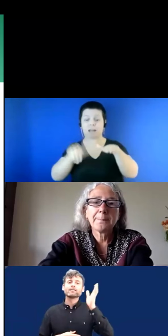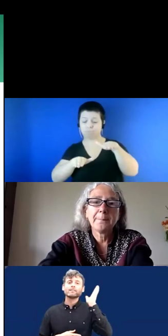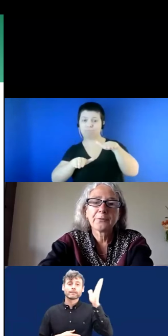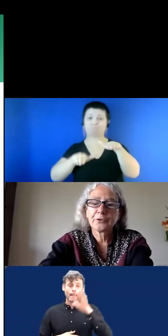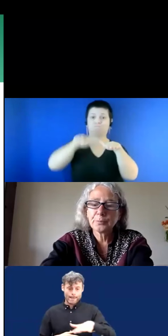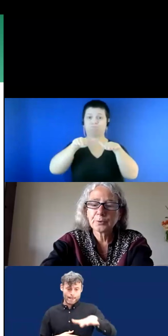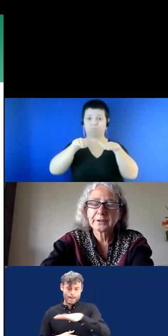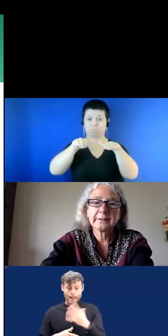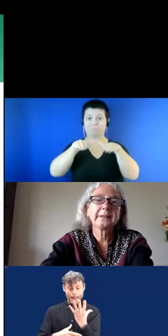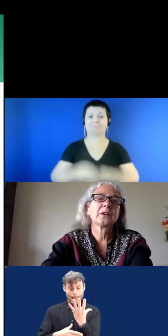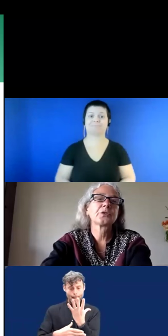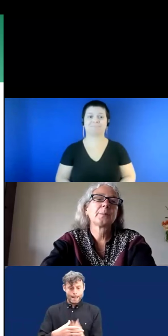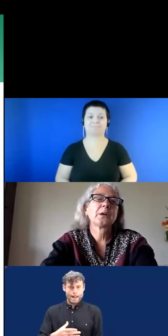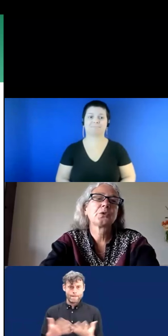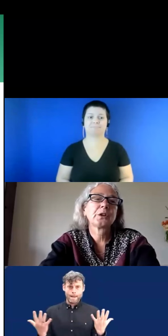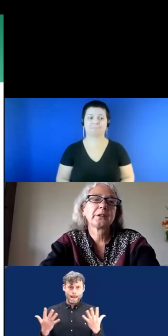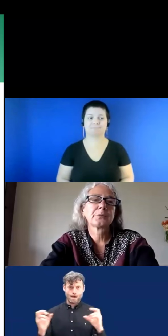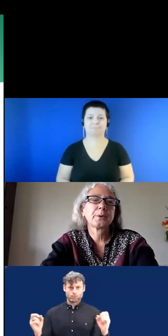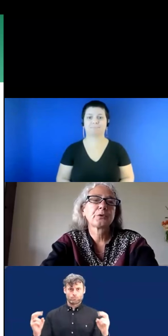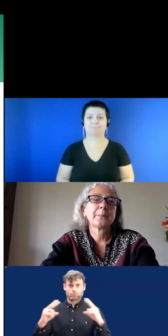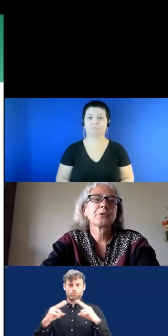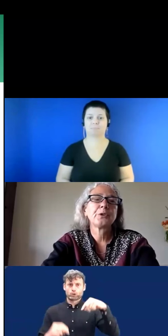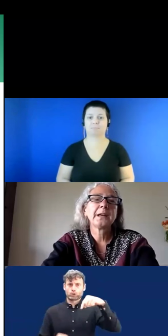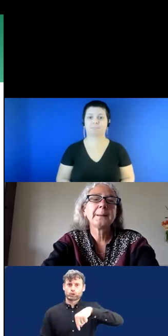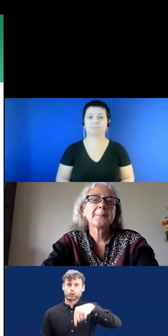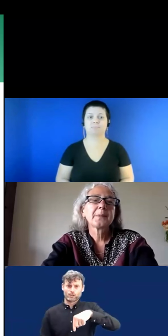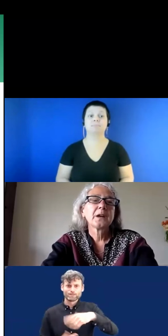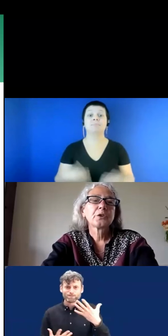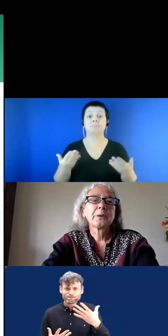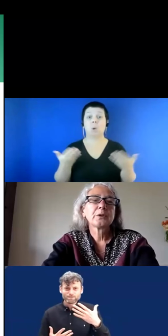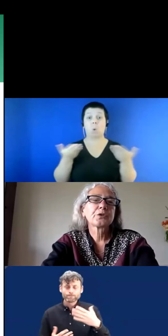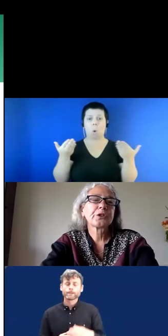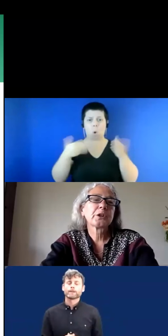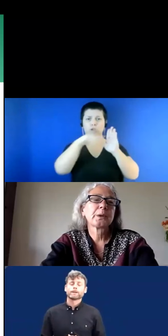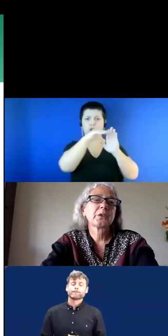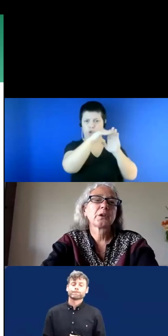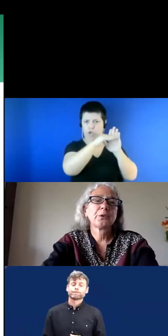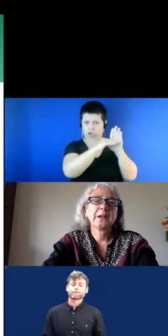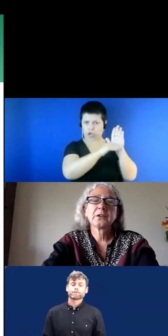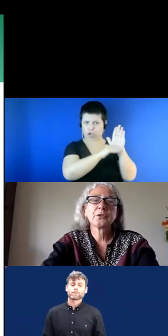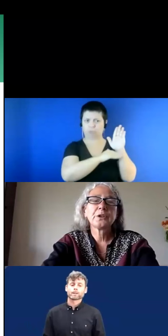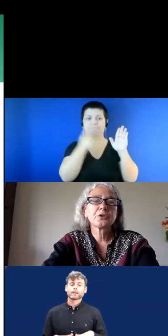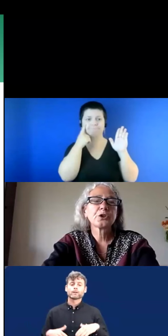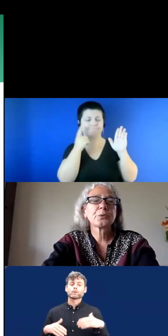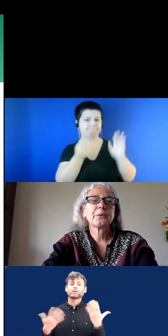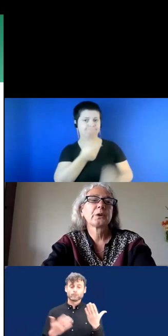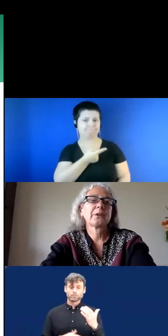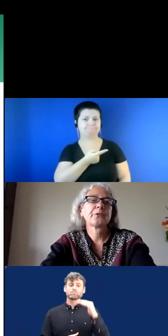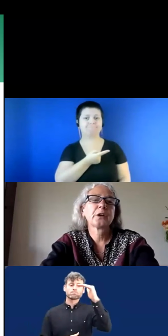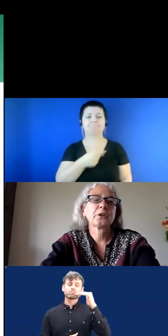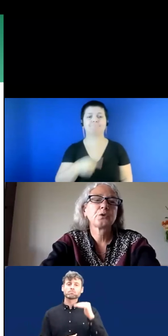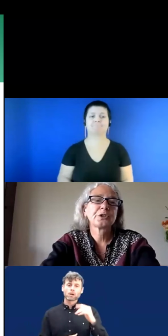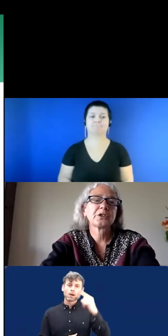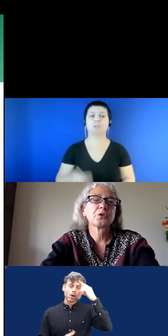a few more details about this program today. So we will start with related research. We will